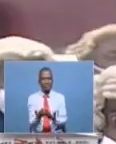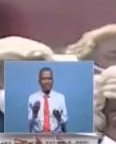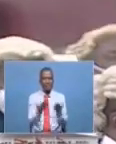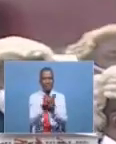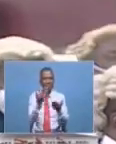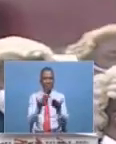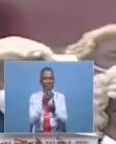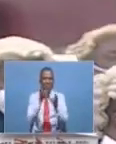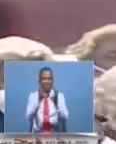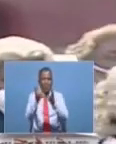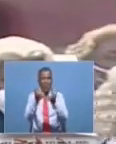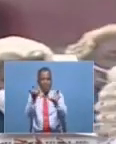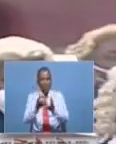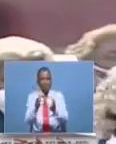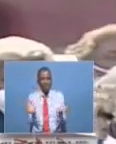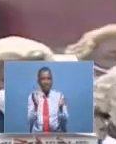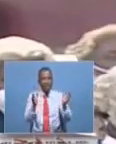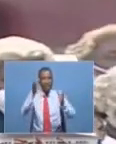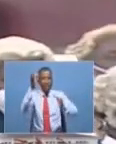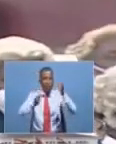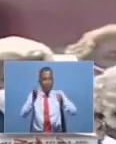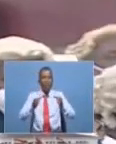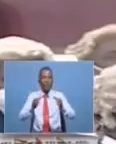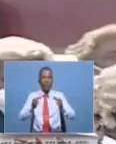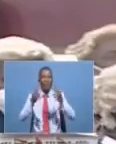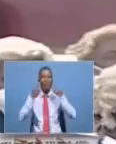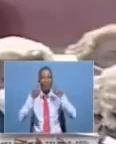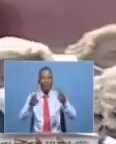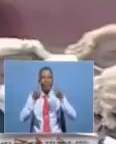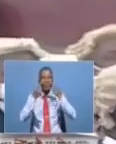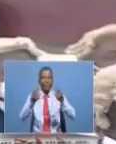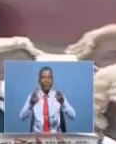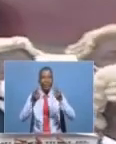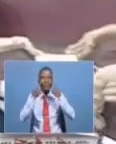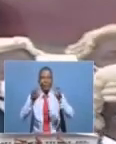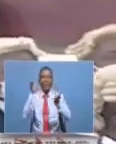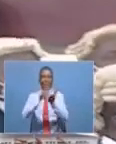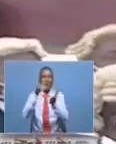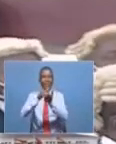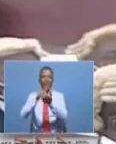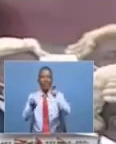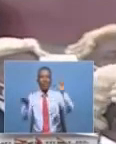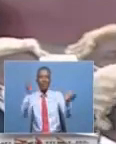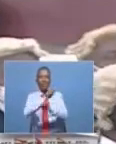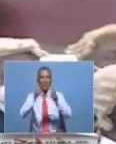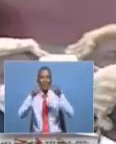the court is being invited to review its decision.